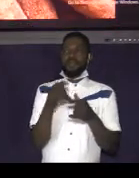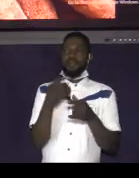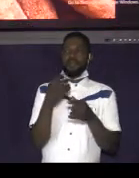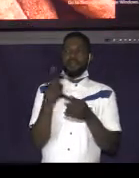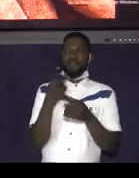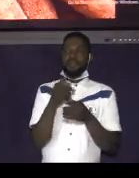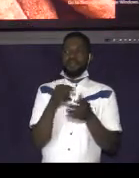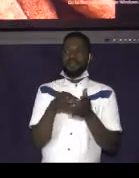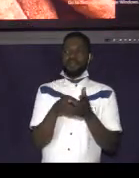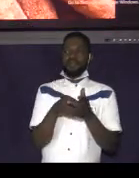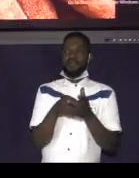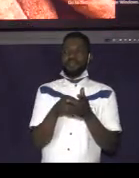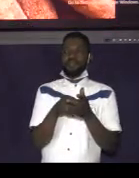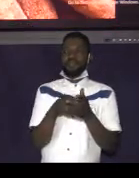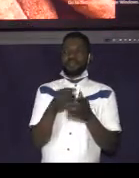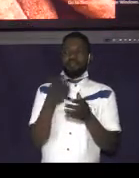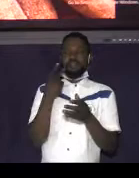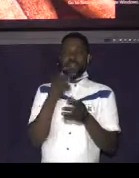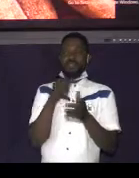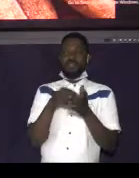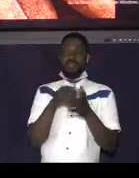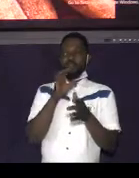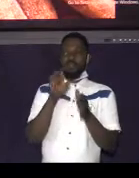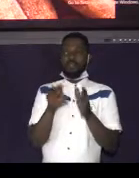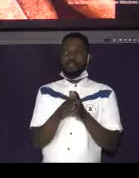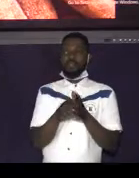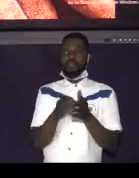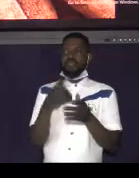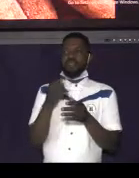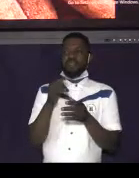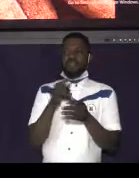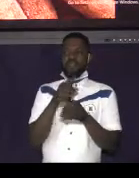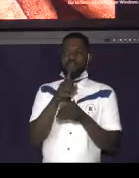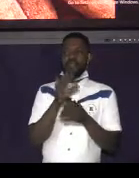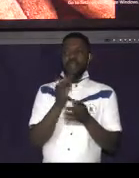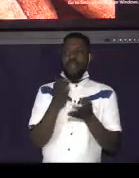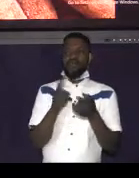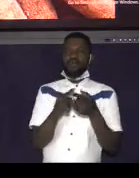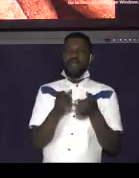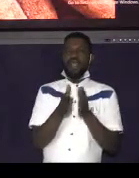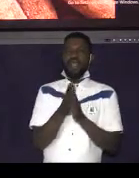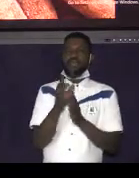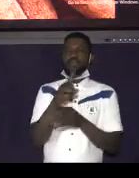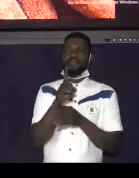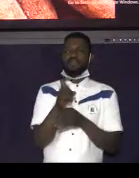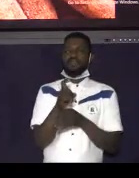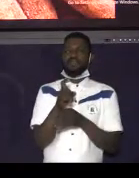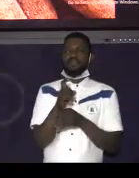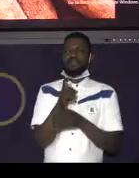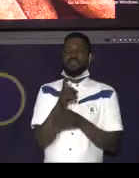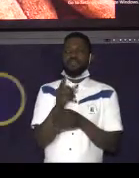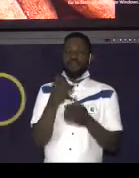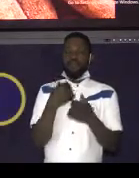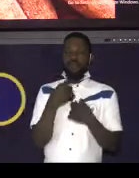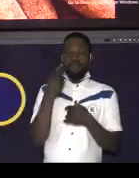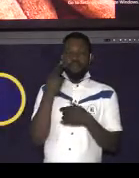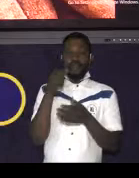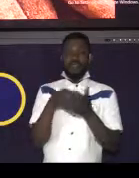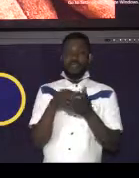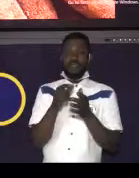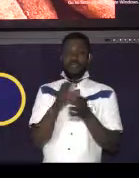this. Let's look at this picture. Now the question, I want to ask a question here. I think you have seen the